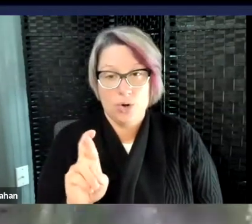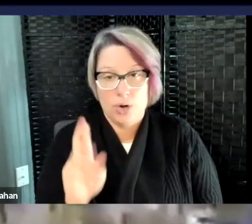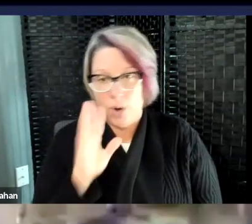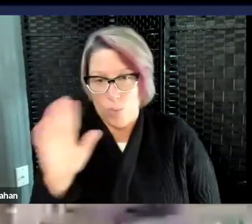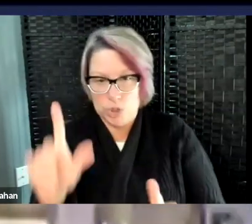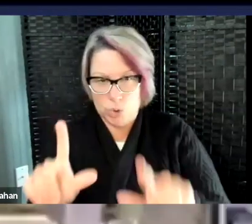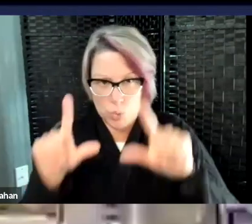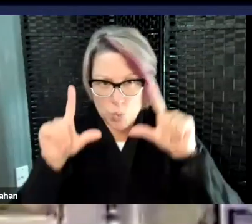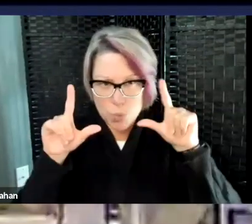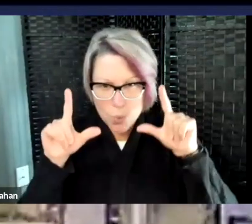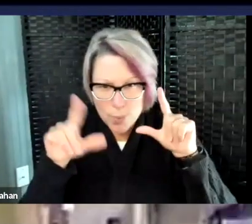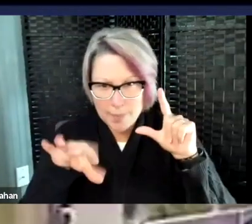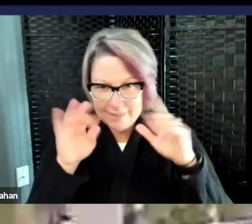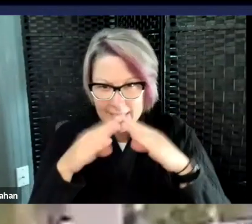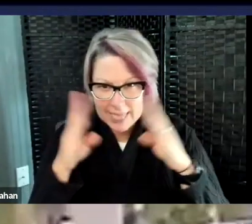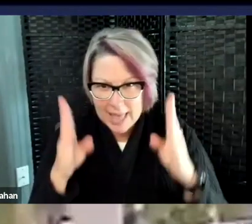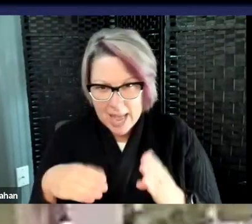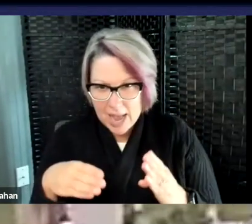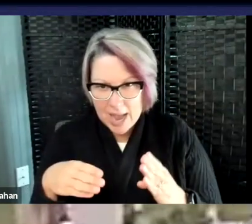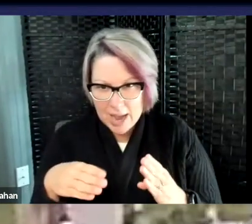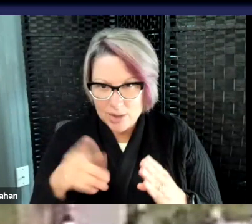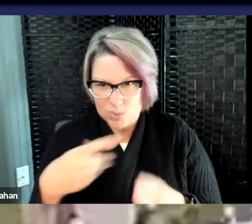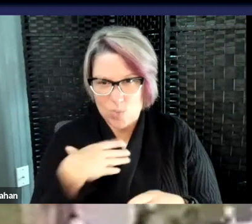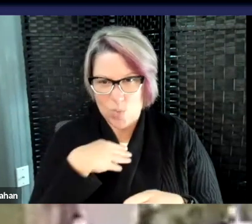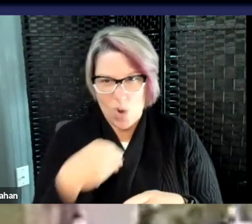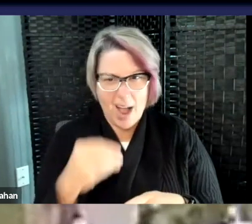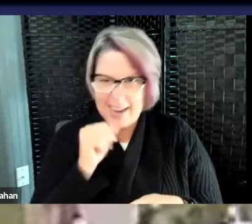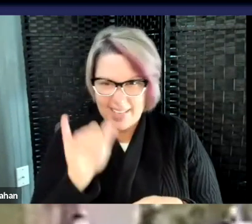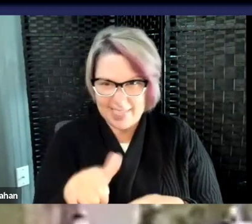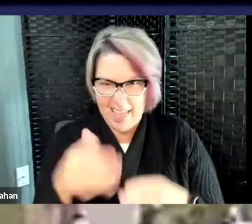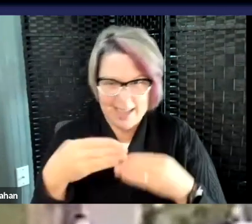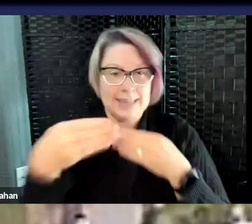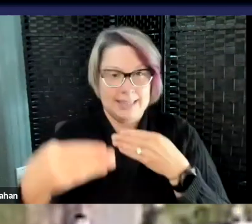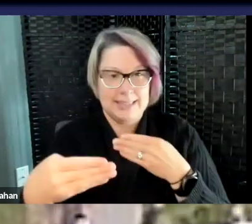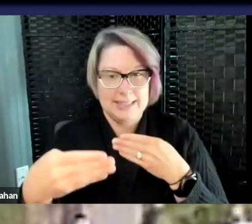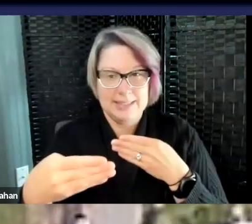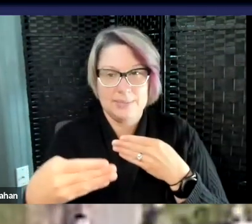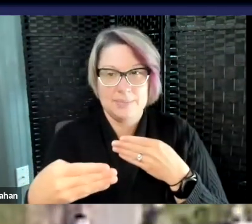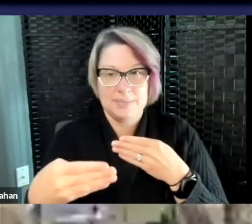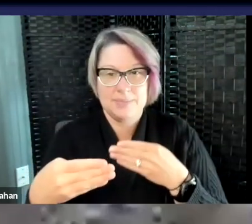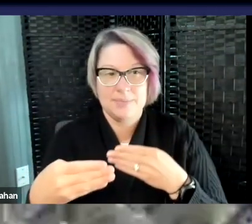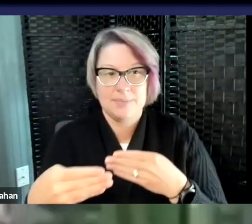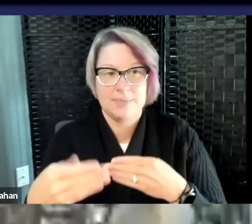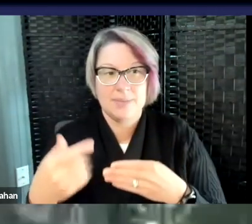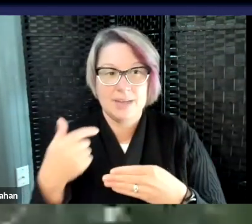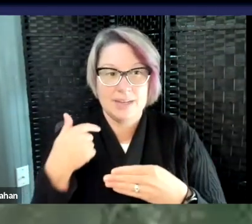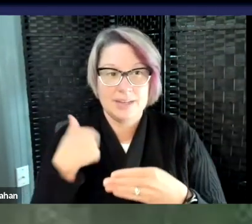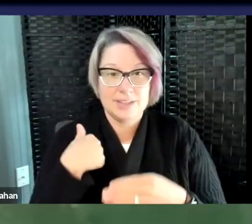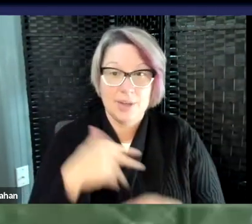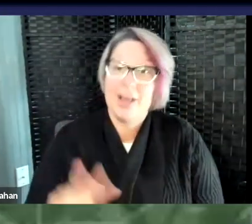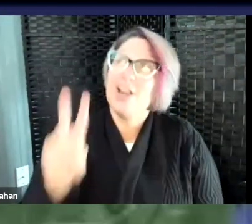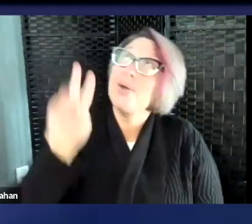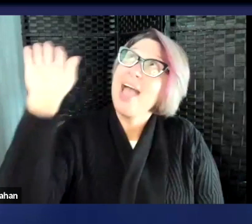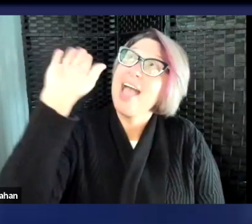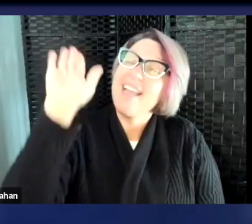can find my house. It's right, this big white one. It's not that one. It's the one next to it. So that's me. So I'm going to look up at the camera and wave. And